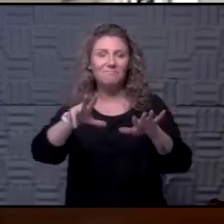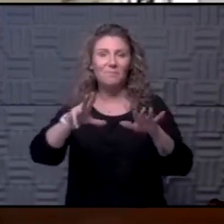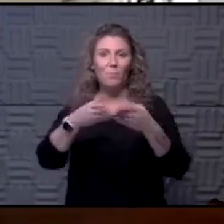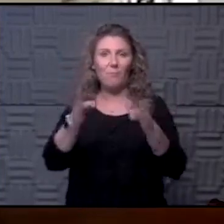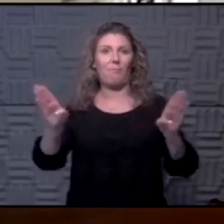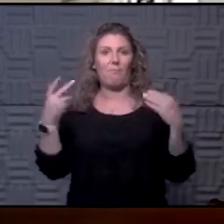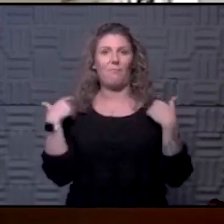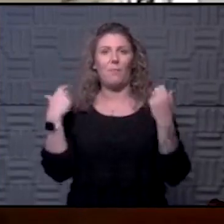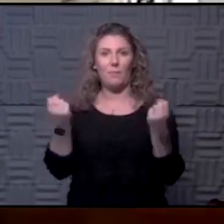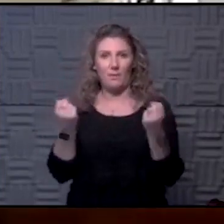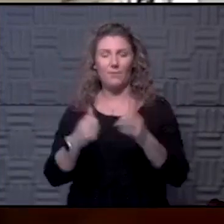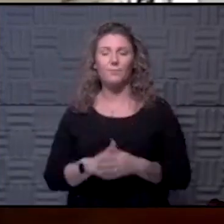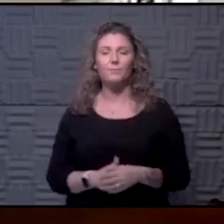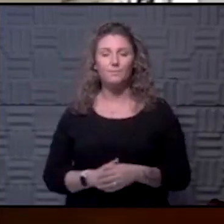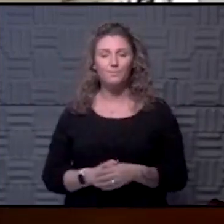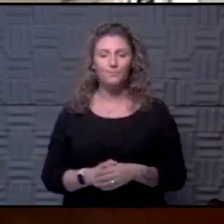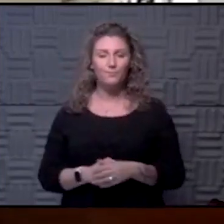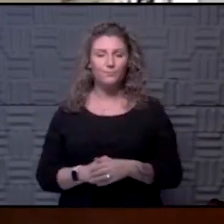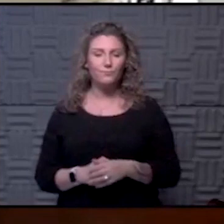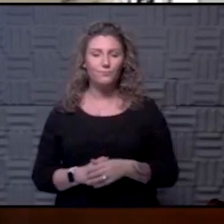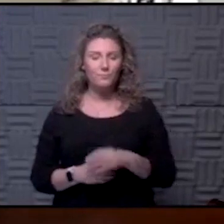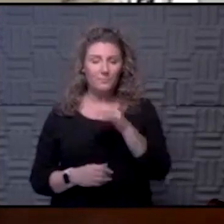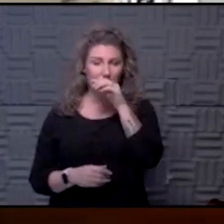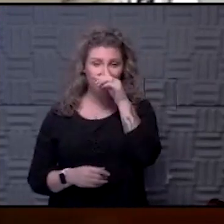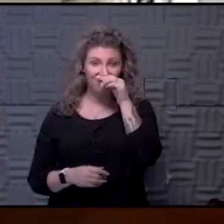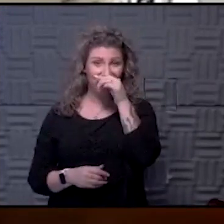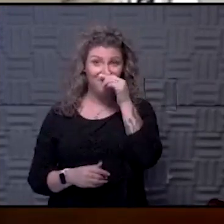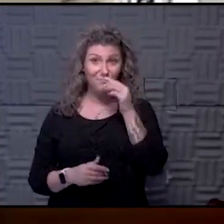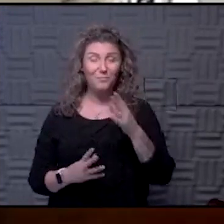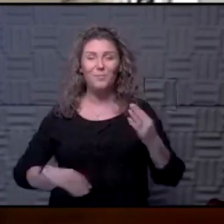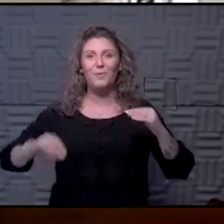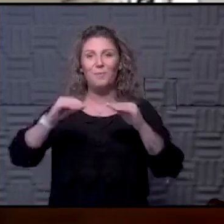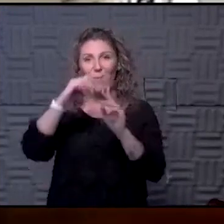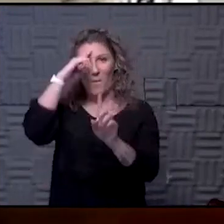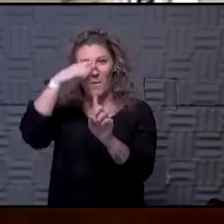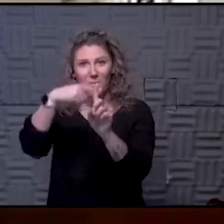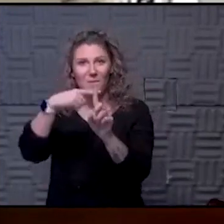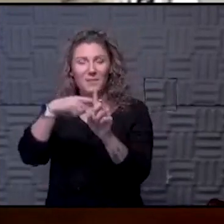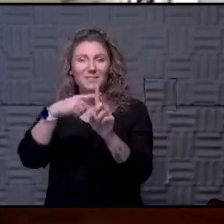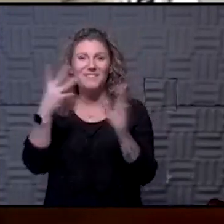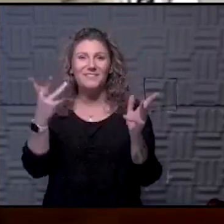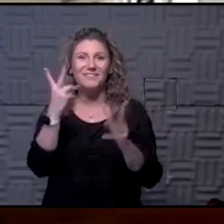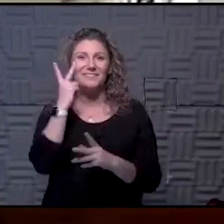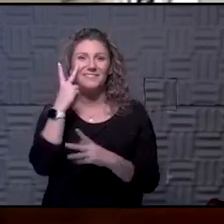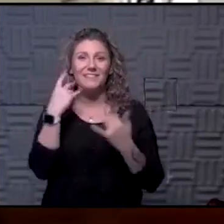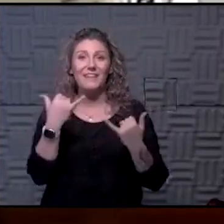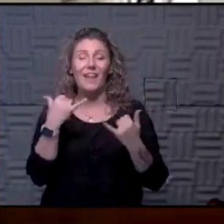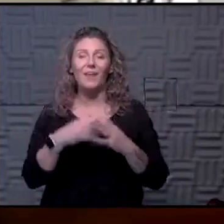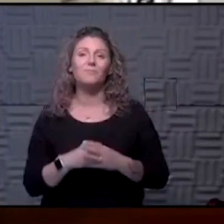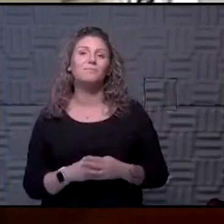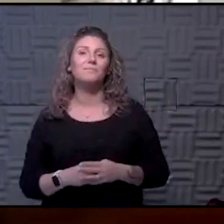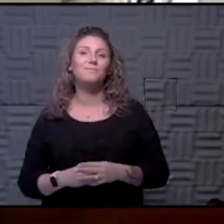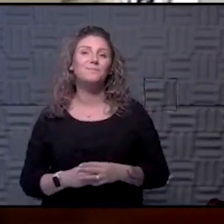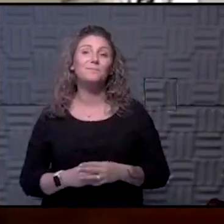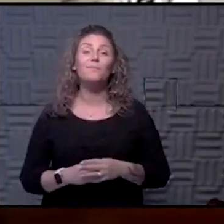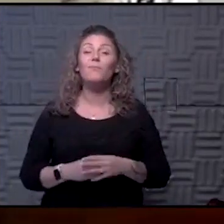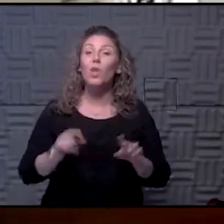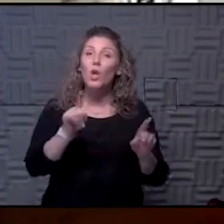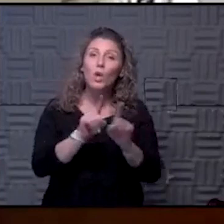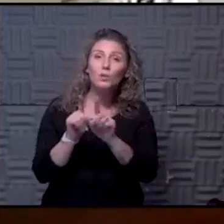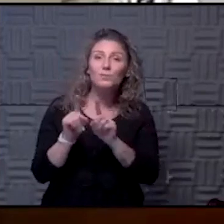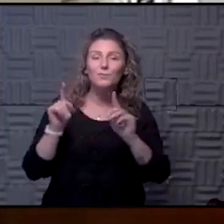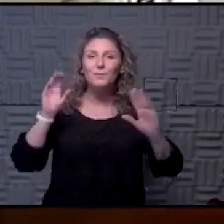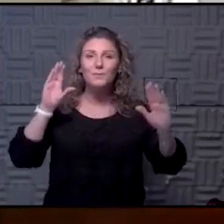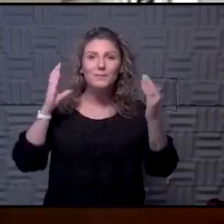health, we are, more optimistic in what we're seeing now. And also